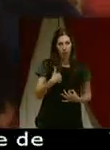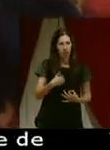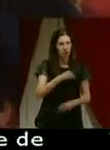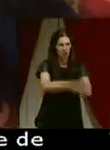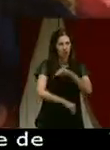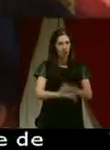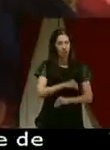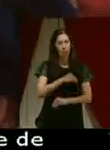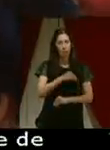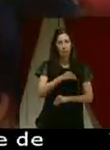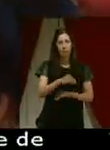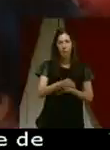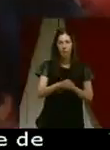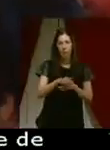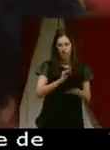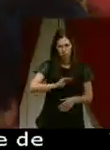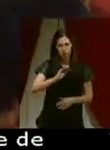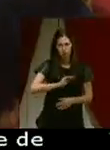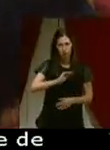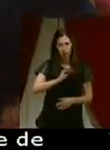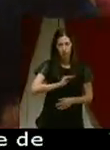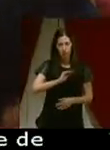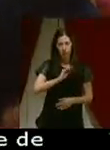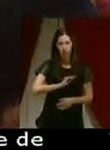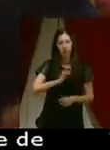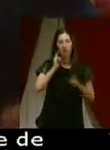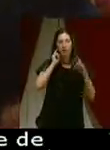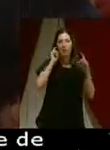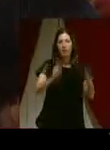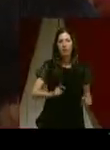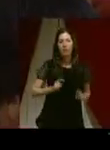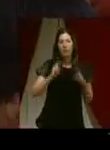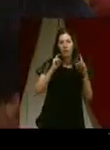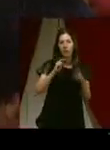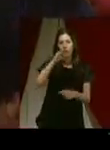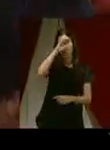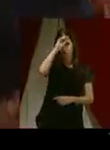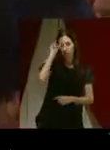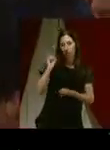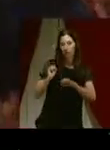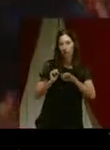they will be more successful. To a certain extent,